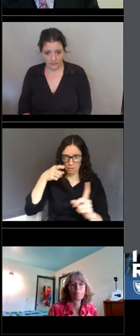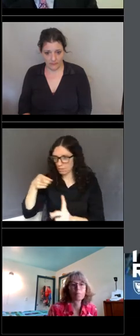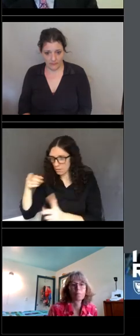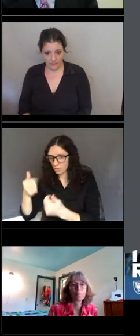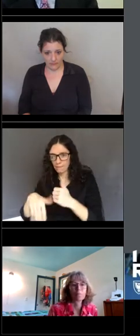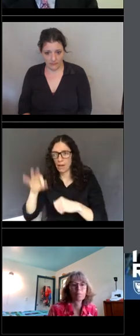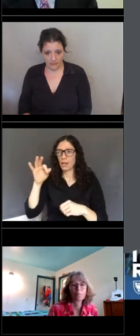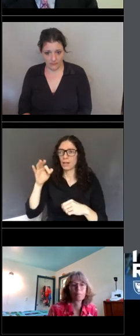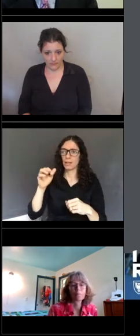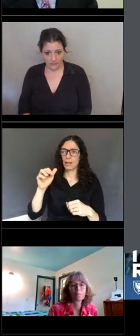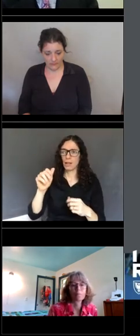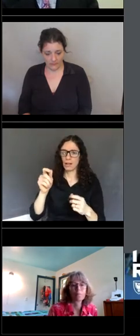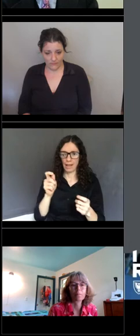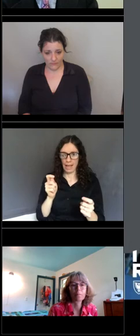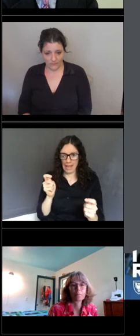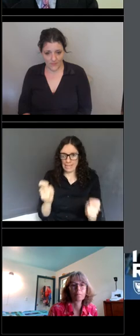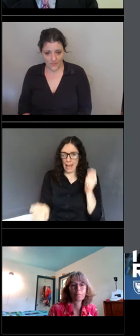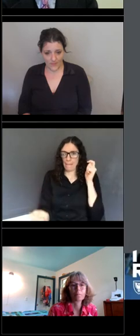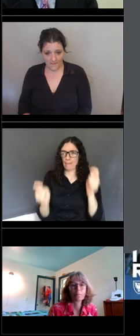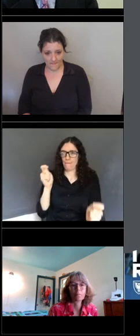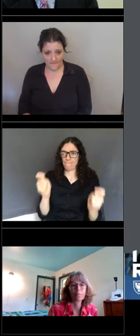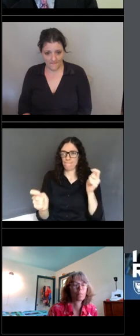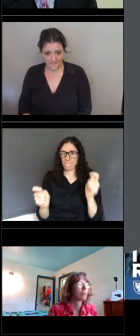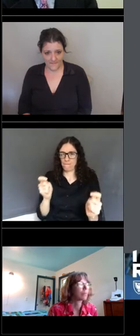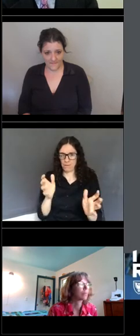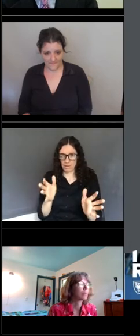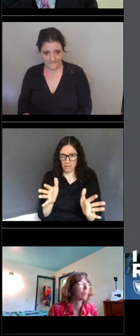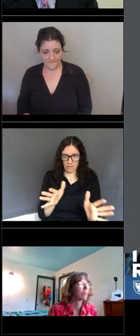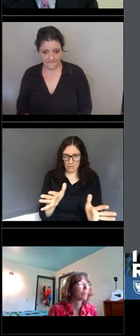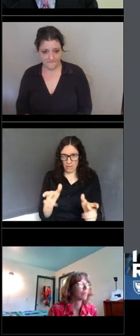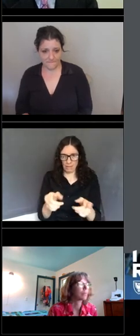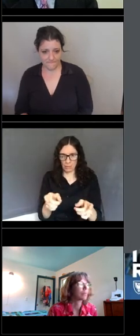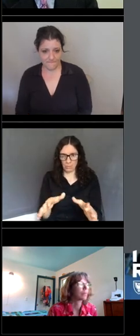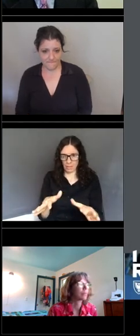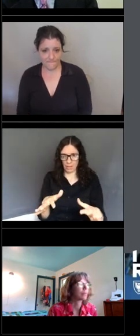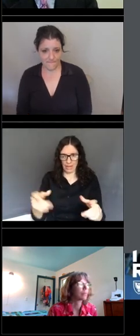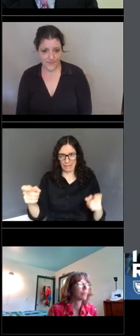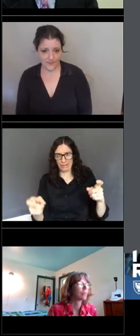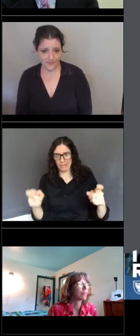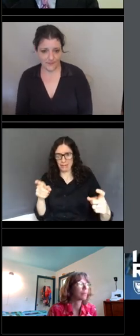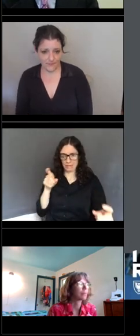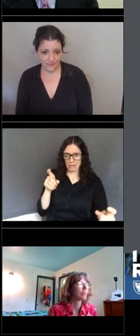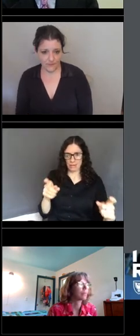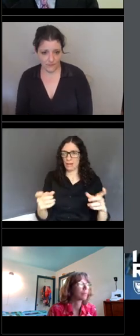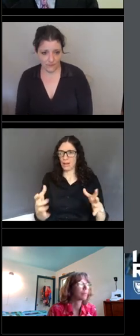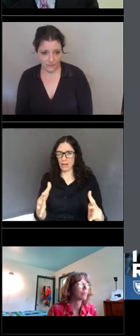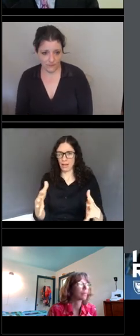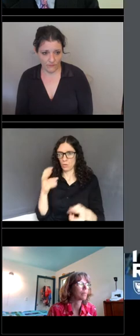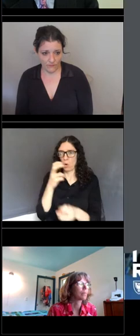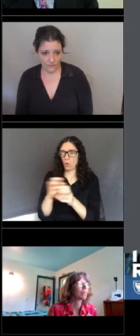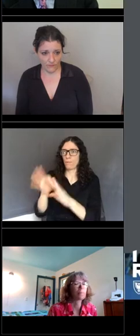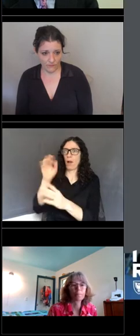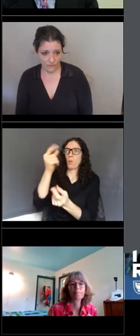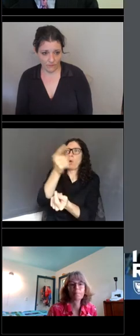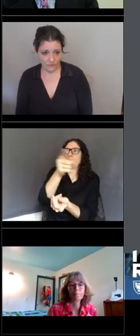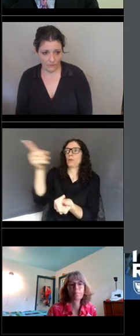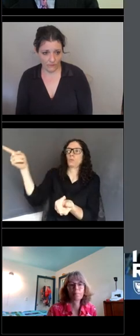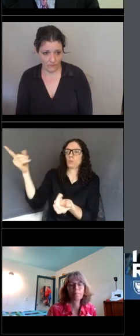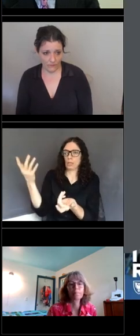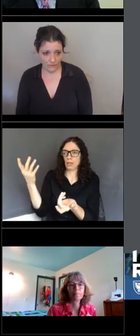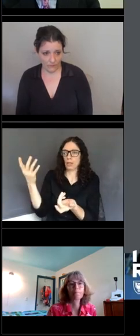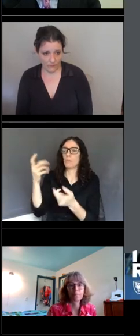more outreach that I can do with different and a variety of MPAs or organizations, the better my research will be and better the database